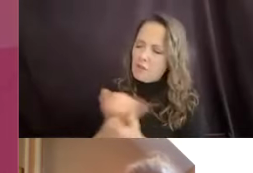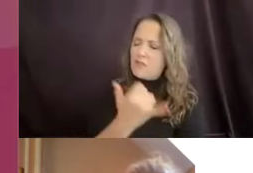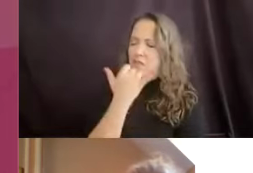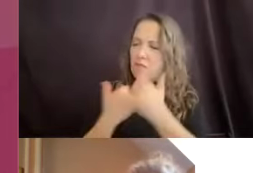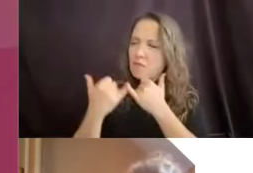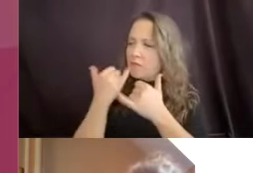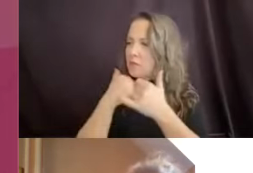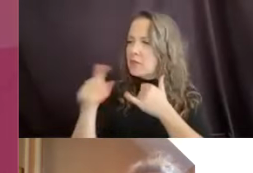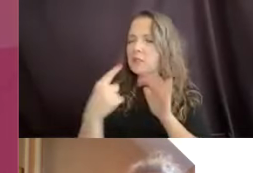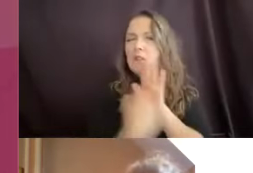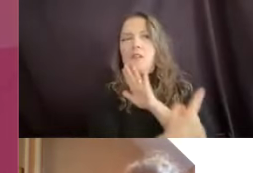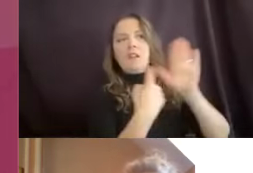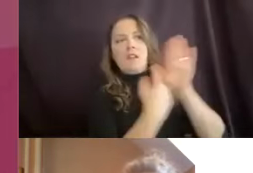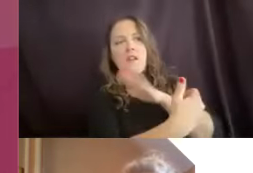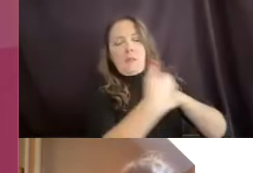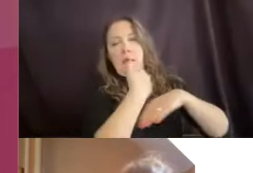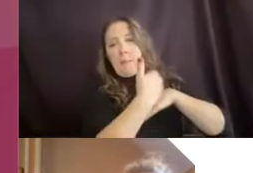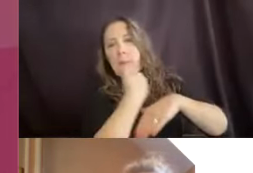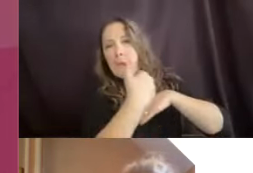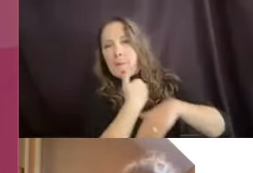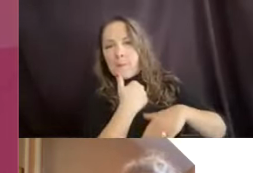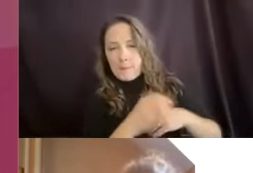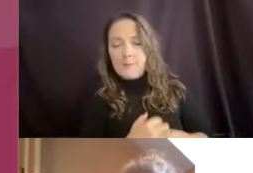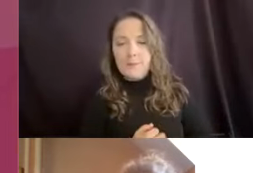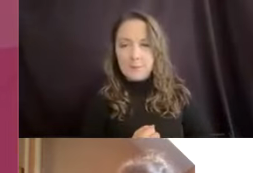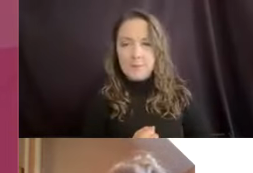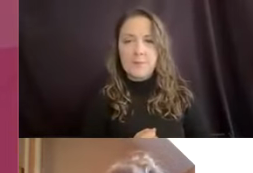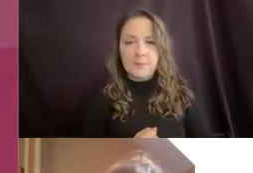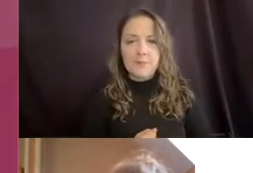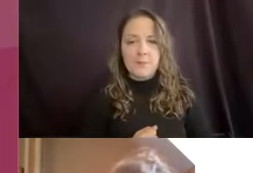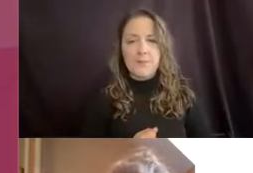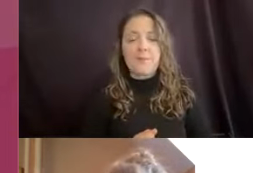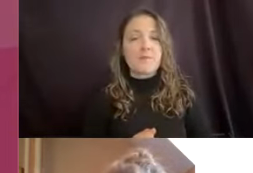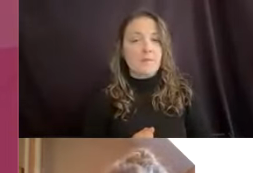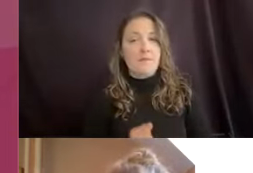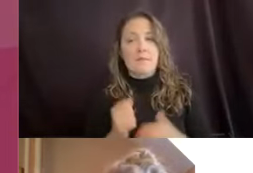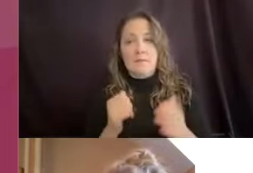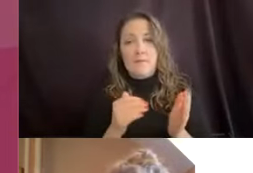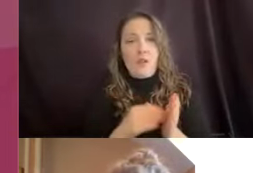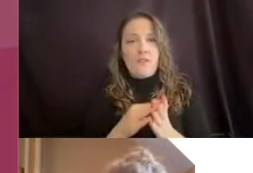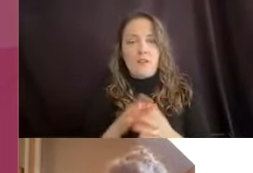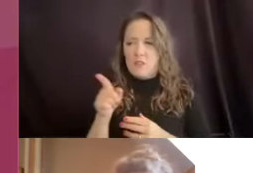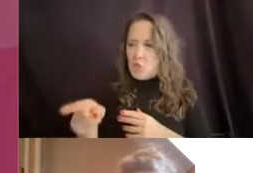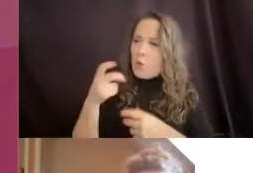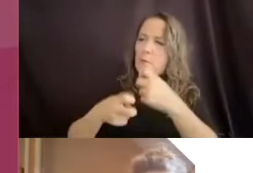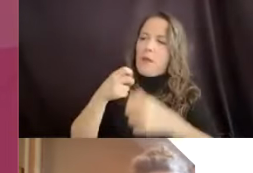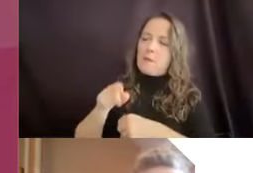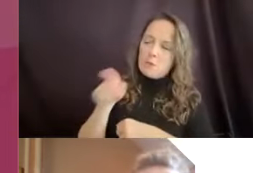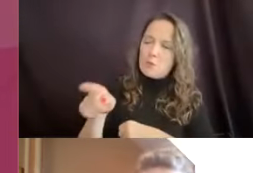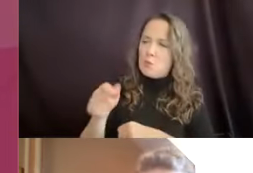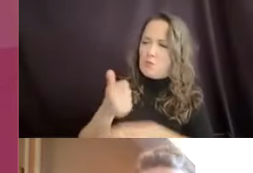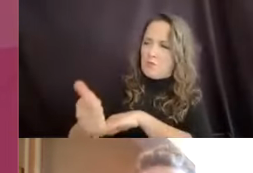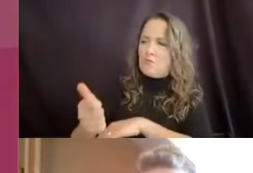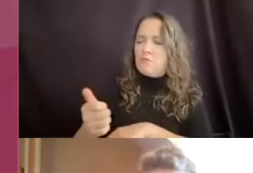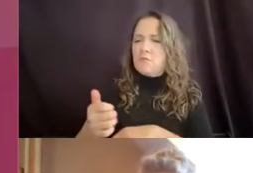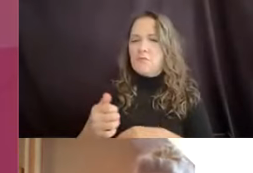there's constant blame, always that this young person is the source of the problem and not the person